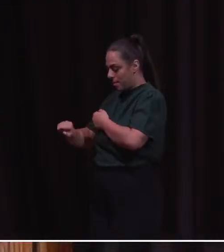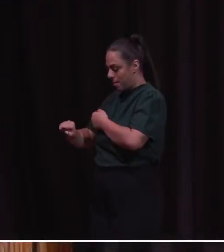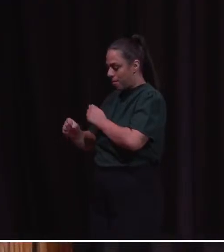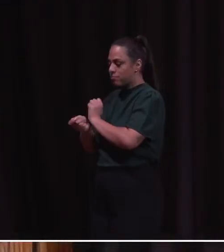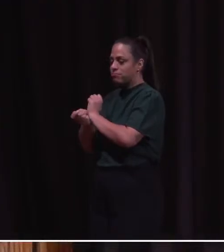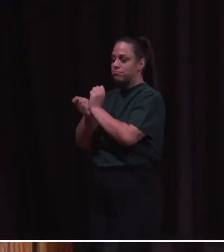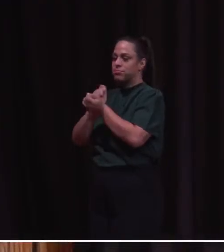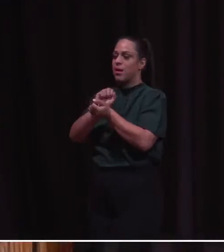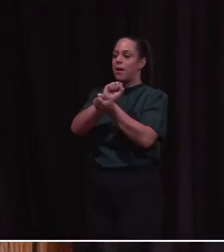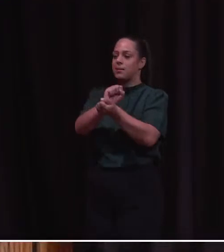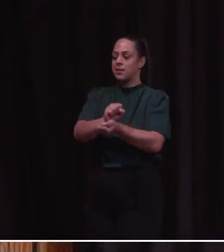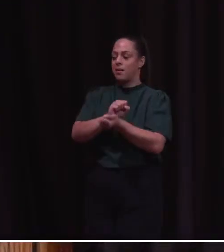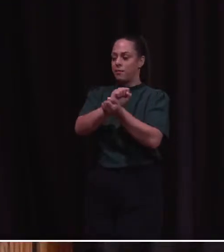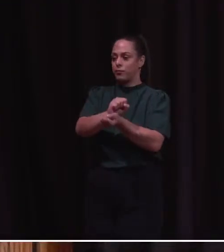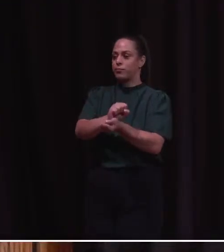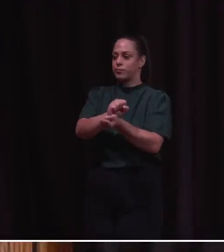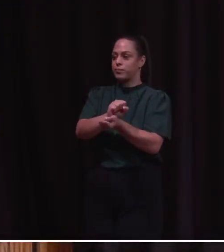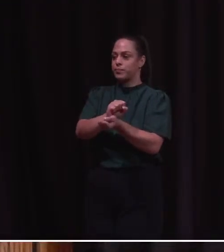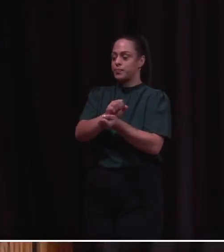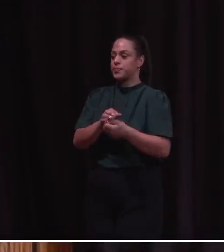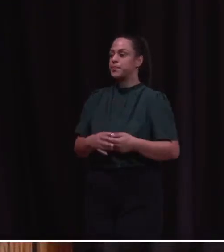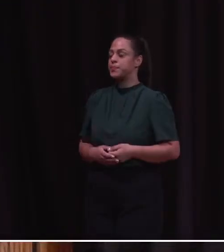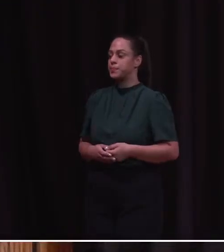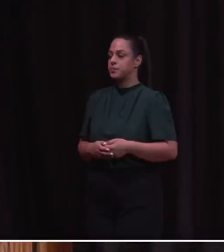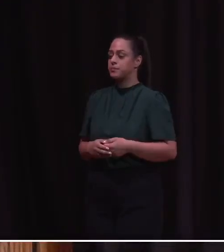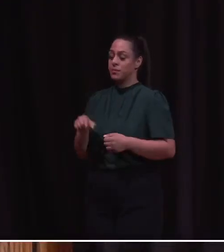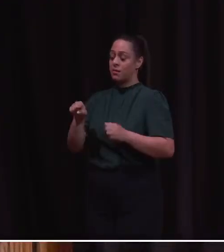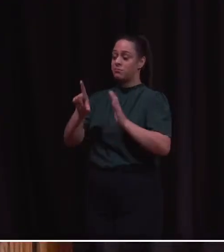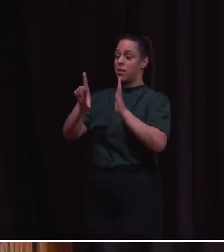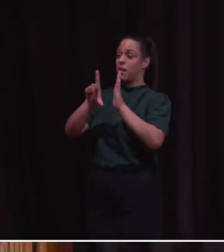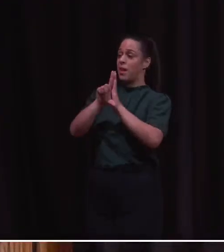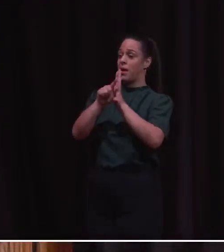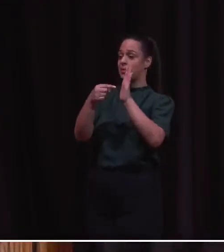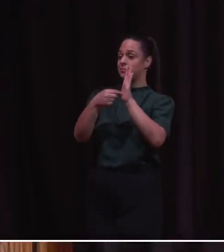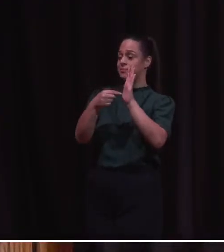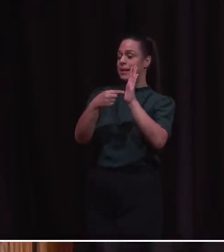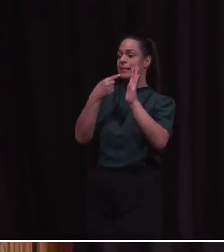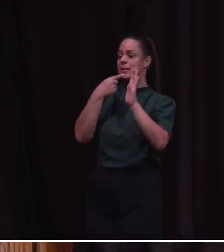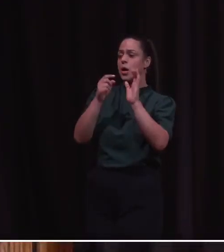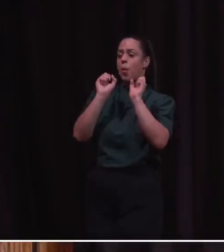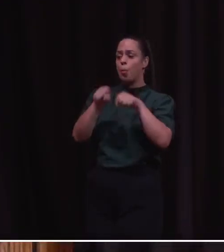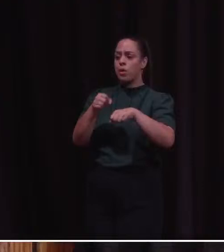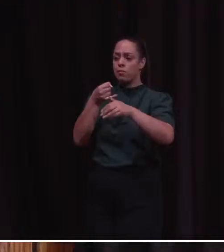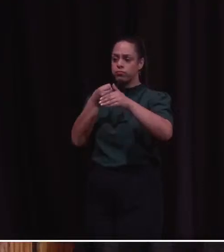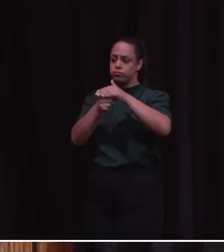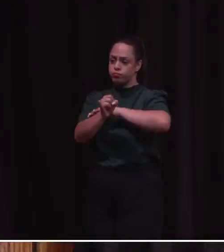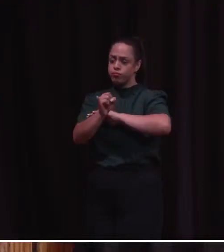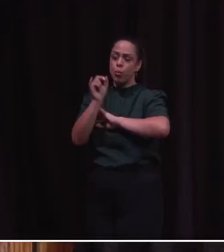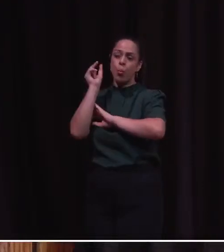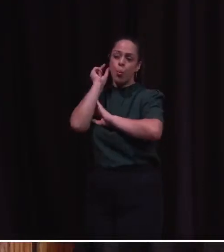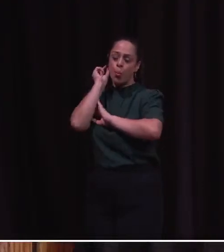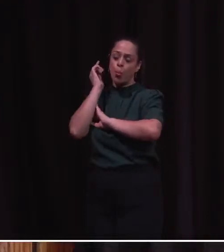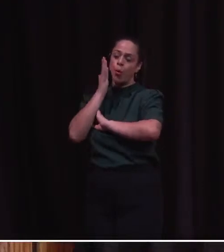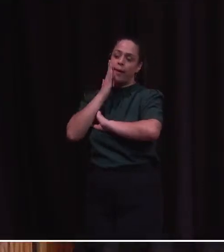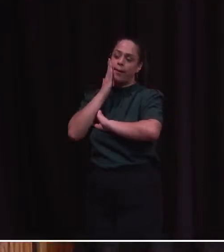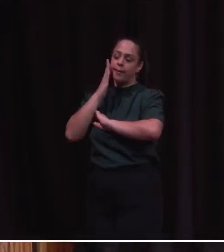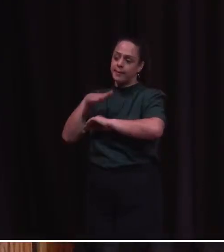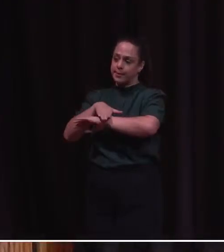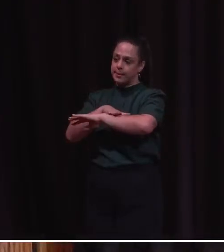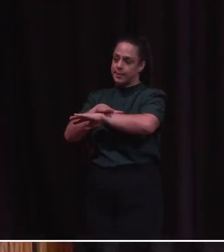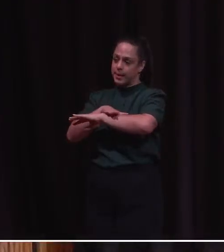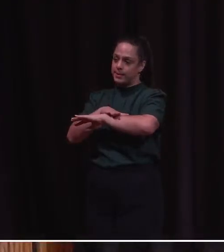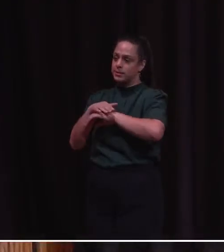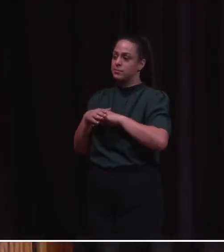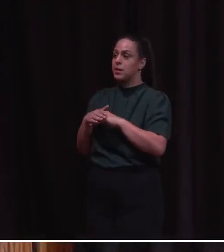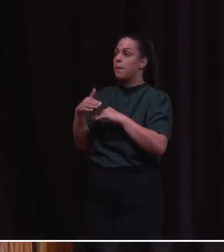invariably legitimated the rape of black women, and we must remember that, and I quote, for most of American history, the